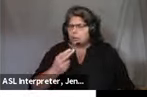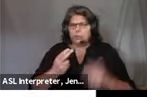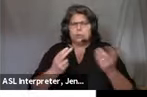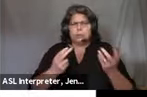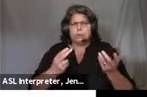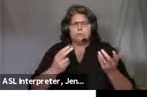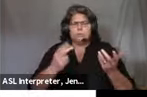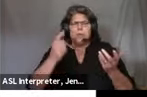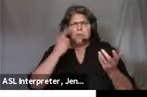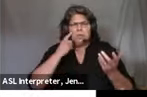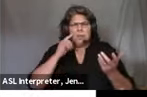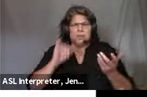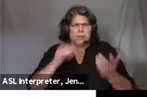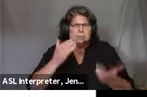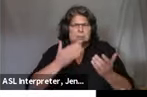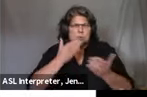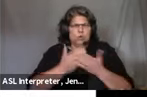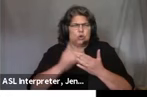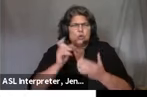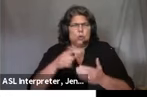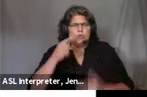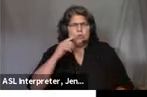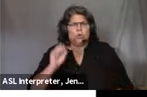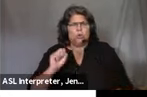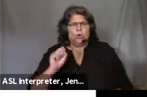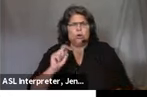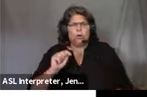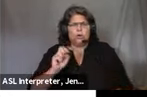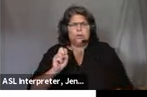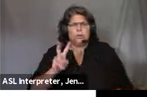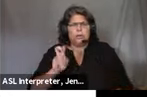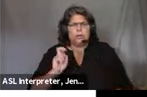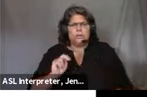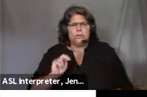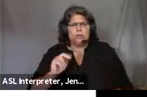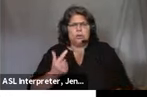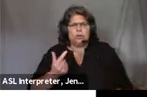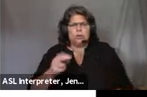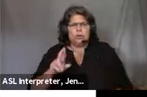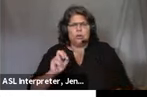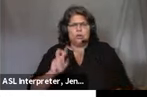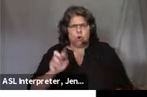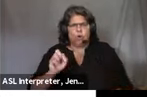direct that question to Stephen Grover of Stephen Grover and Associates, Architecture and Engineering.